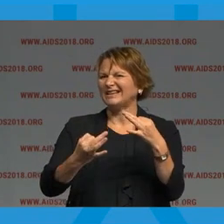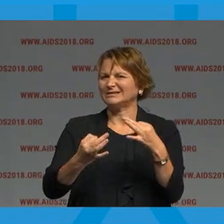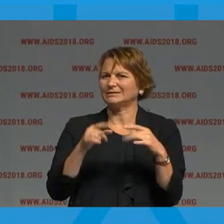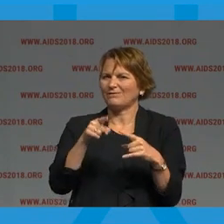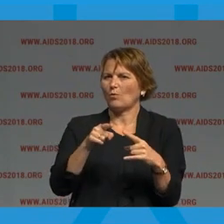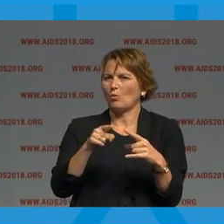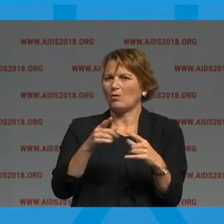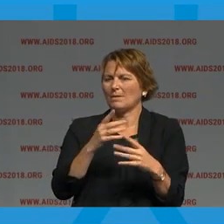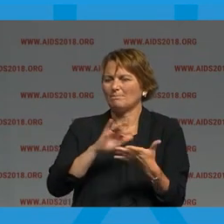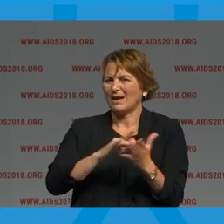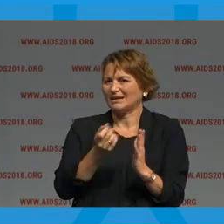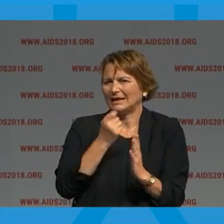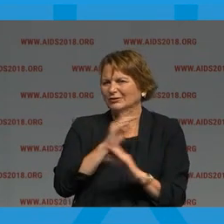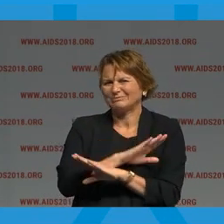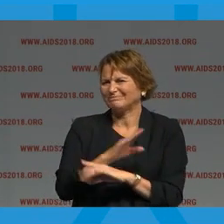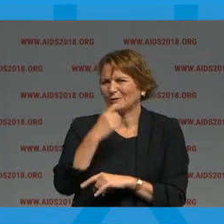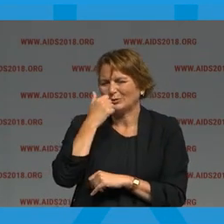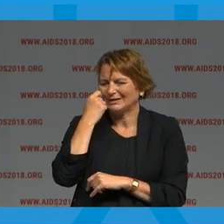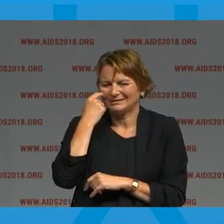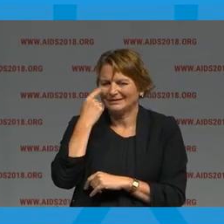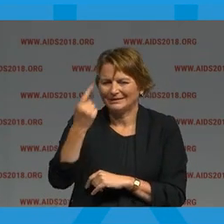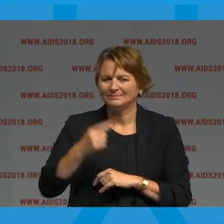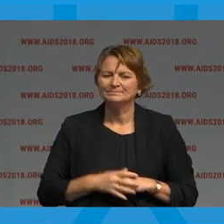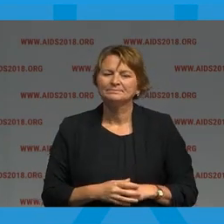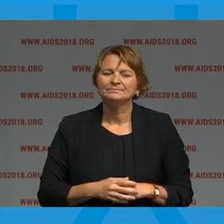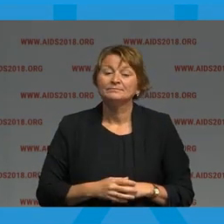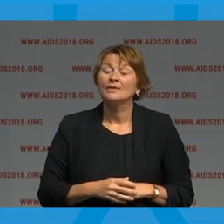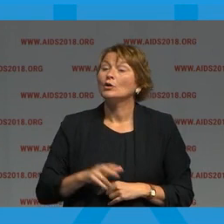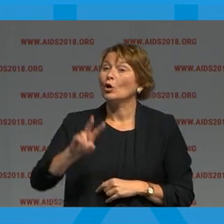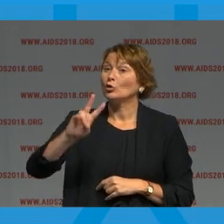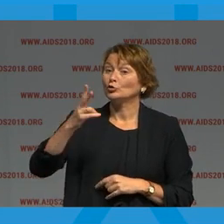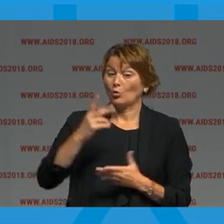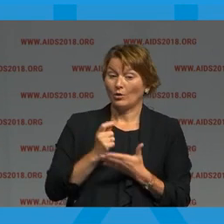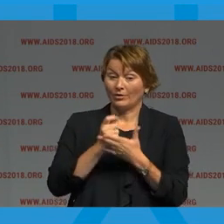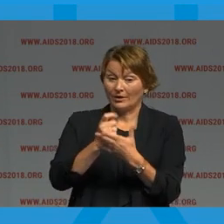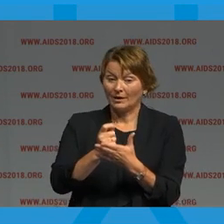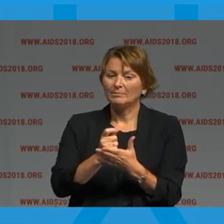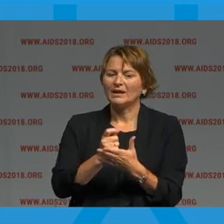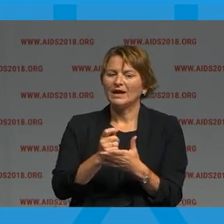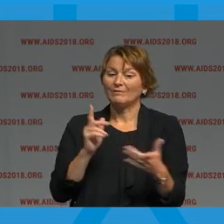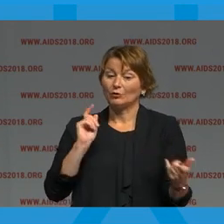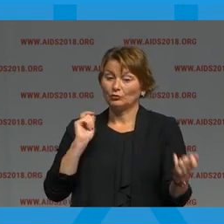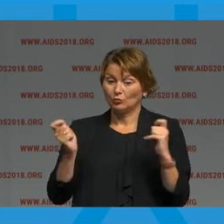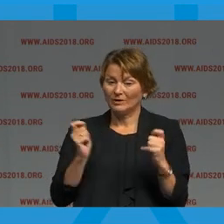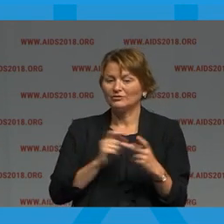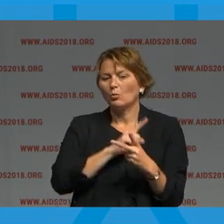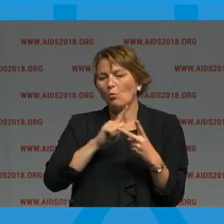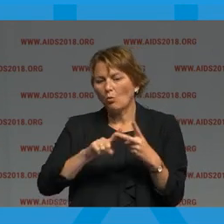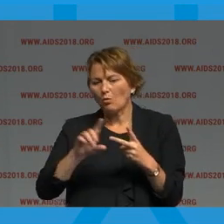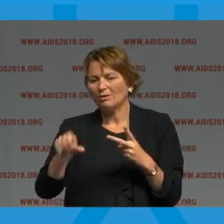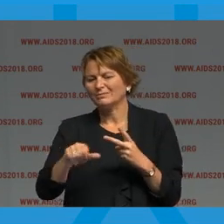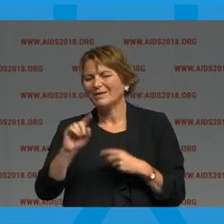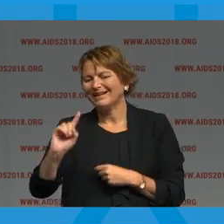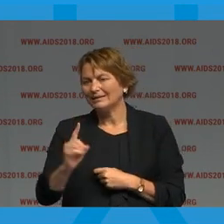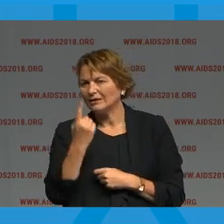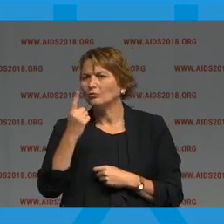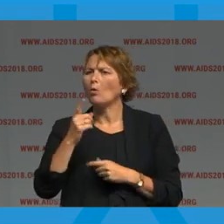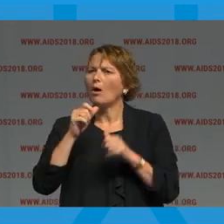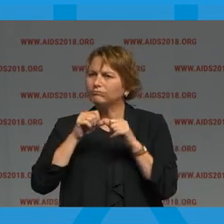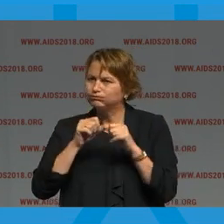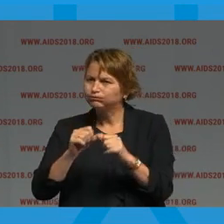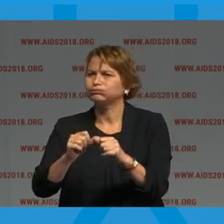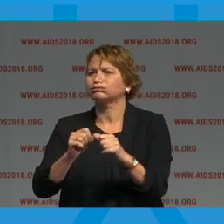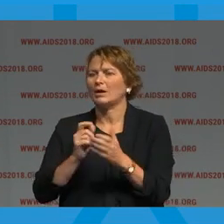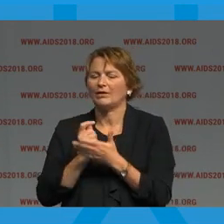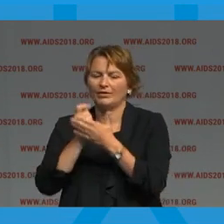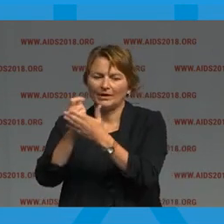dual therapy, we have several trials in switch or maintenance, most of them with dolutegravir, one of them at the bottom with raltegravir,